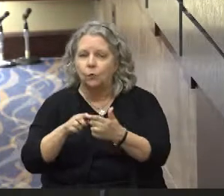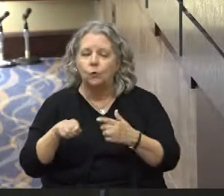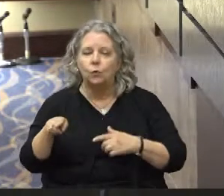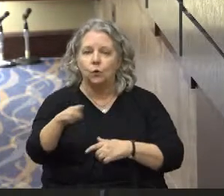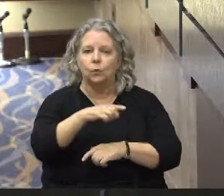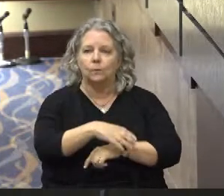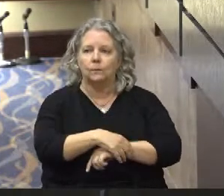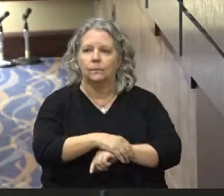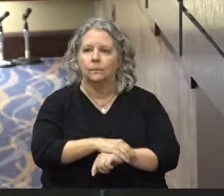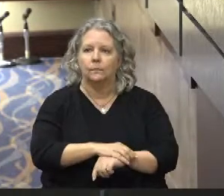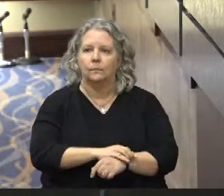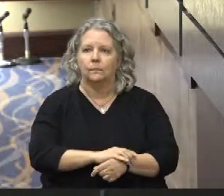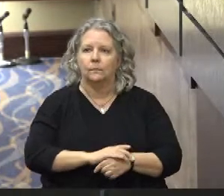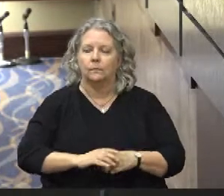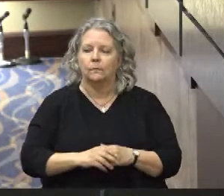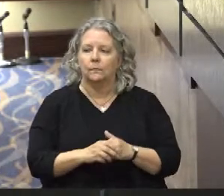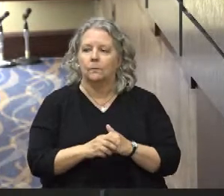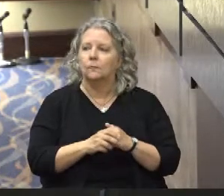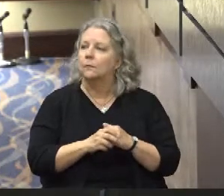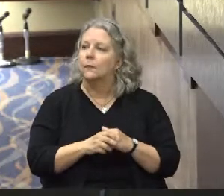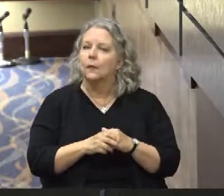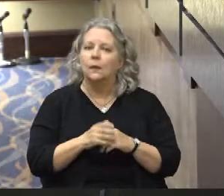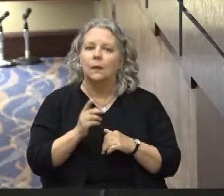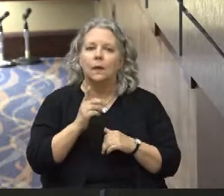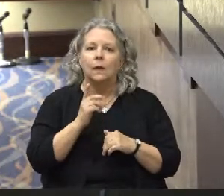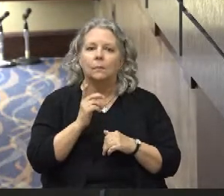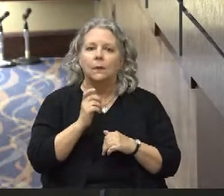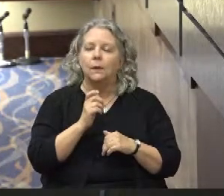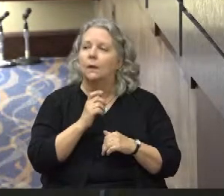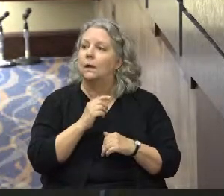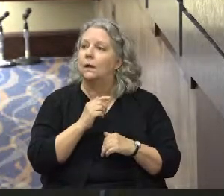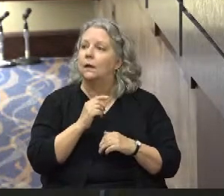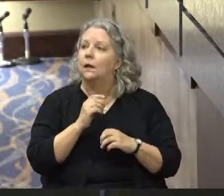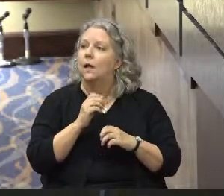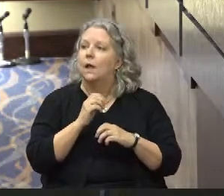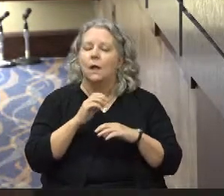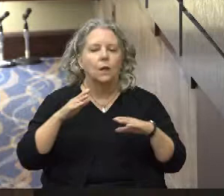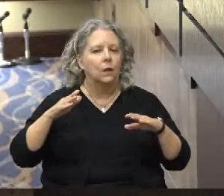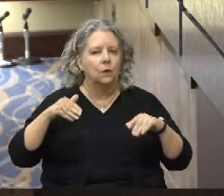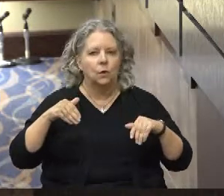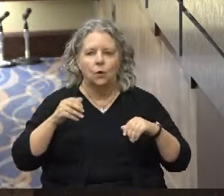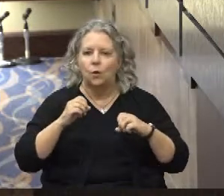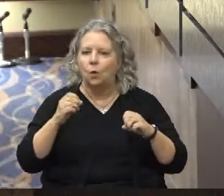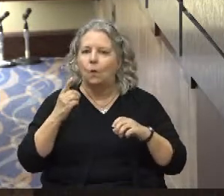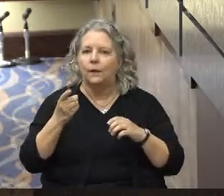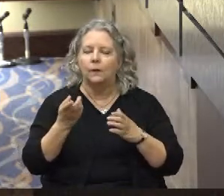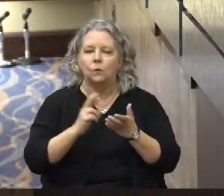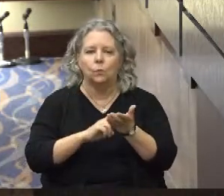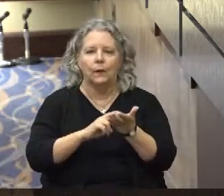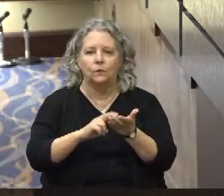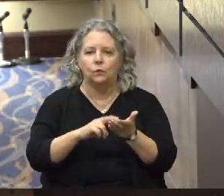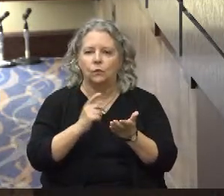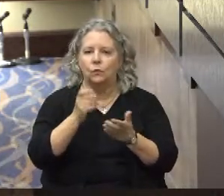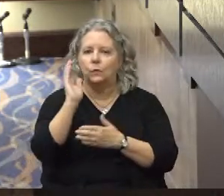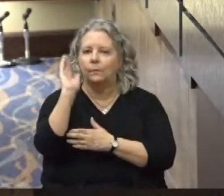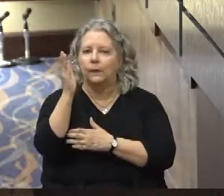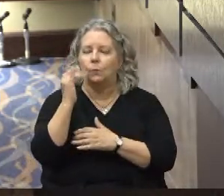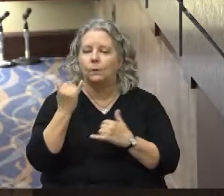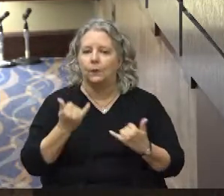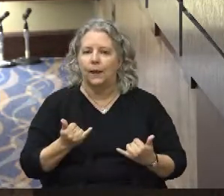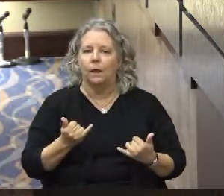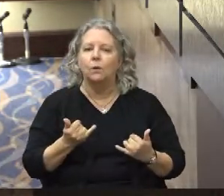item? No, Mayor. Seeing no one is registered to speak, we will now recess the regular session